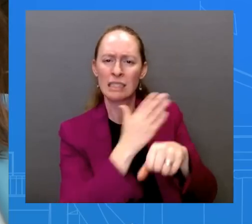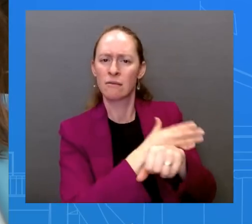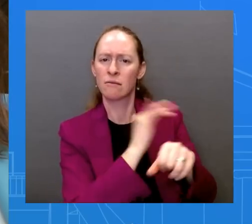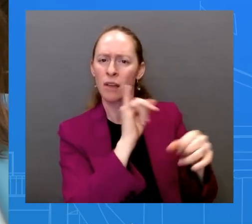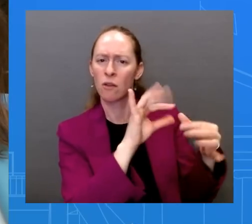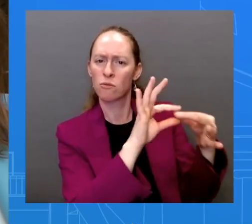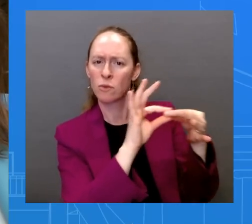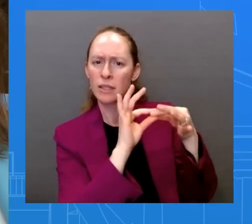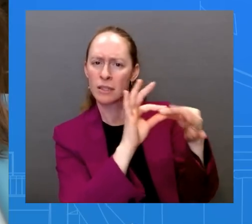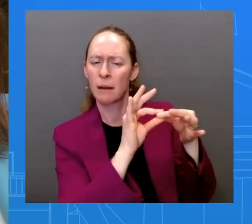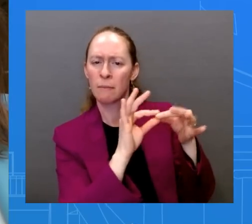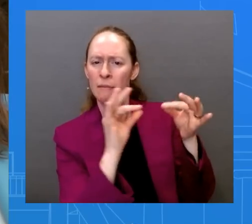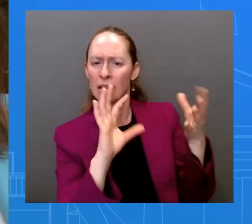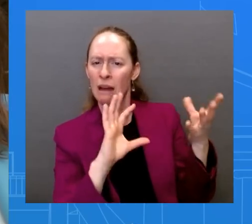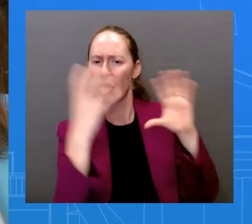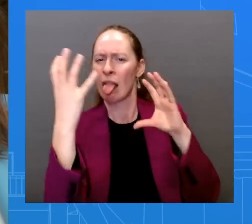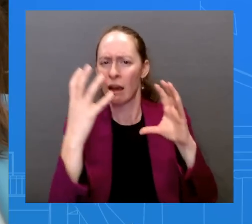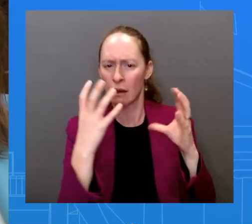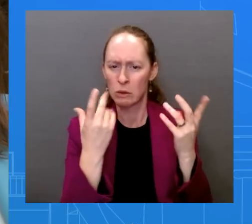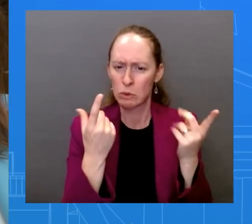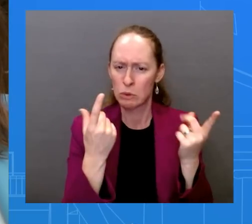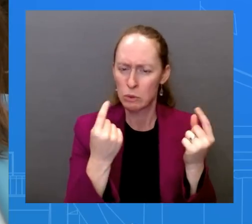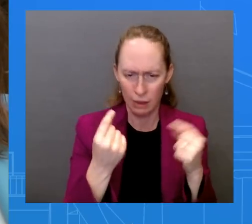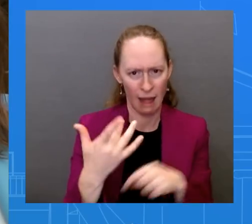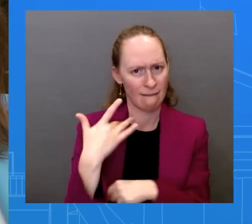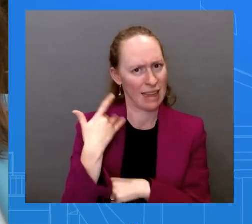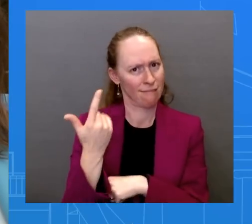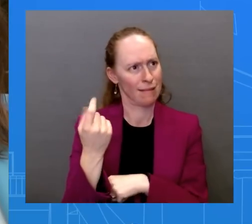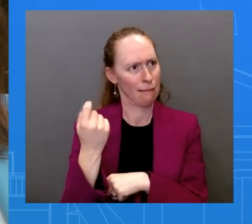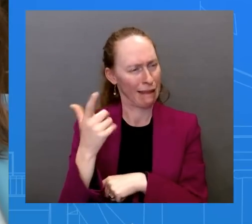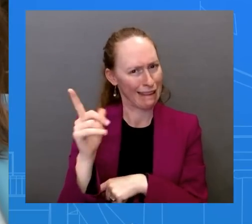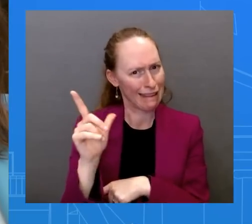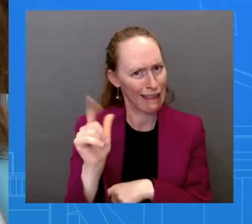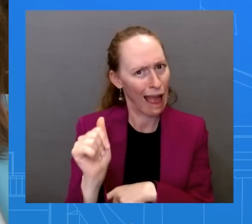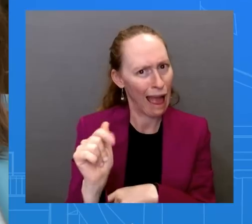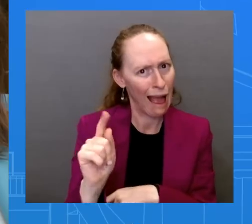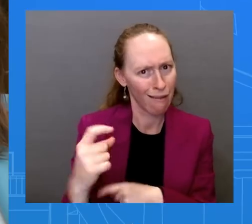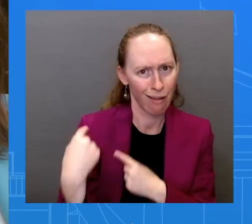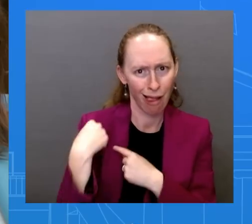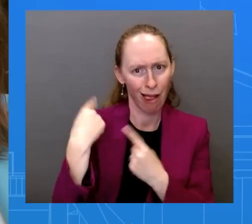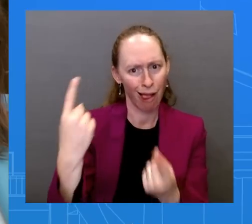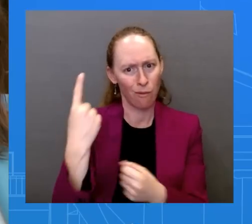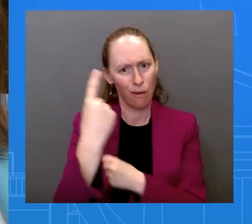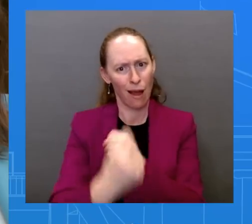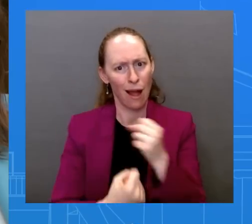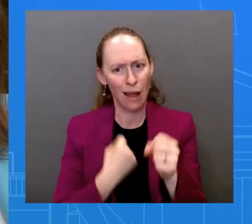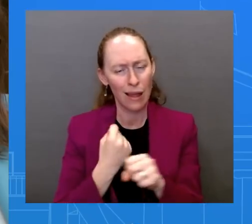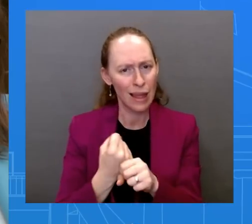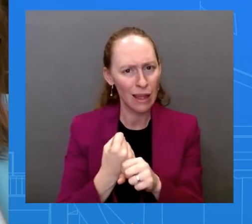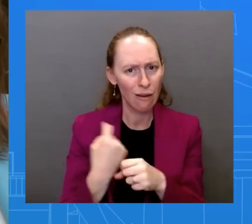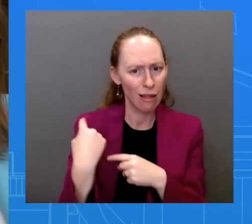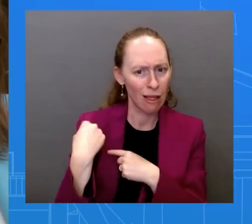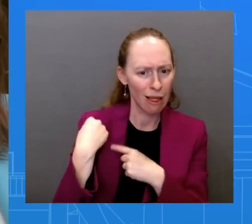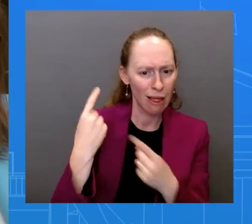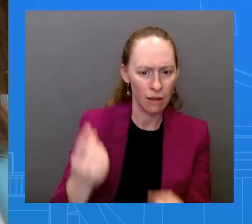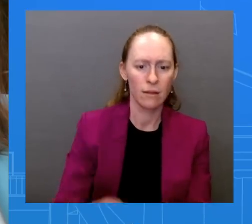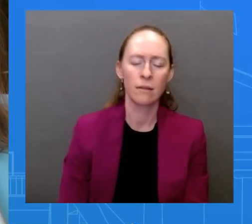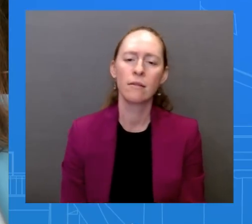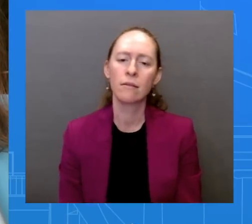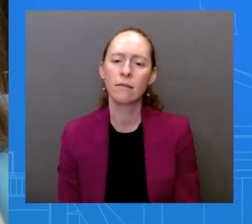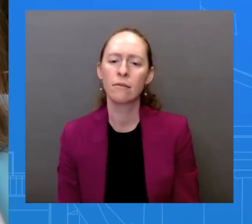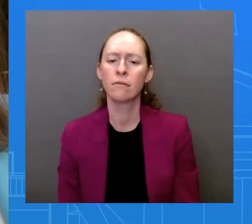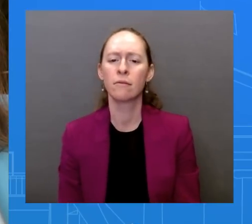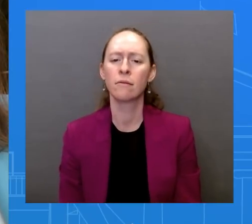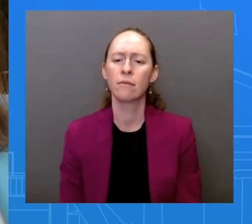late in an administration for the first state dinner, but obviously COVID was around. What's the calculation and how the administration thought